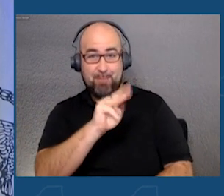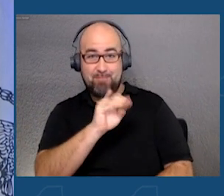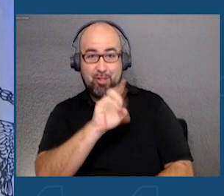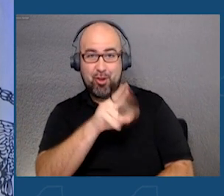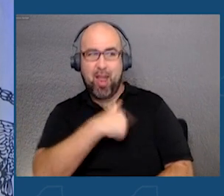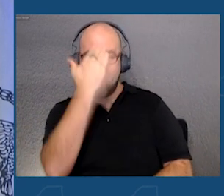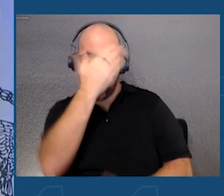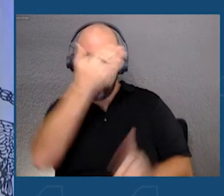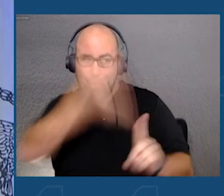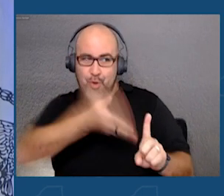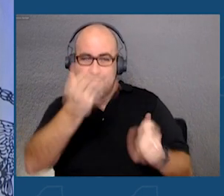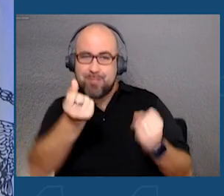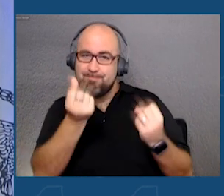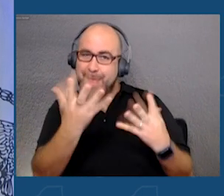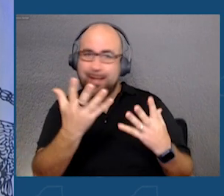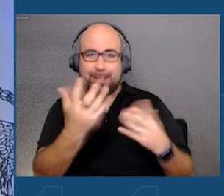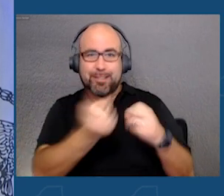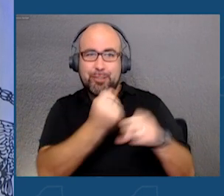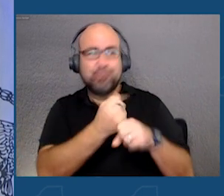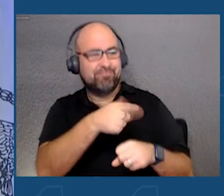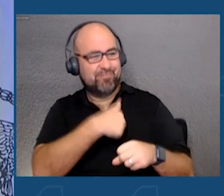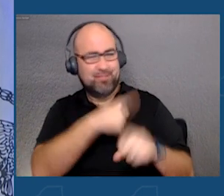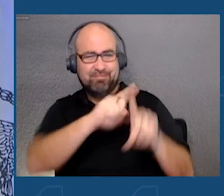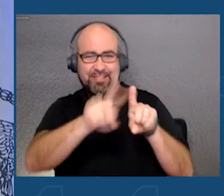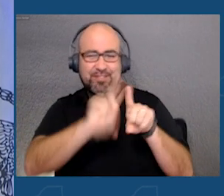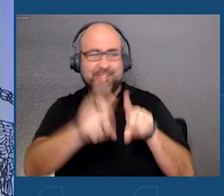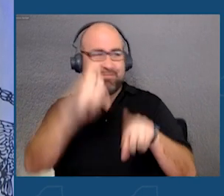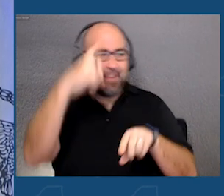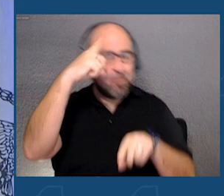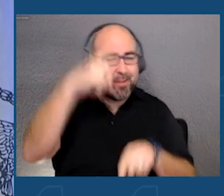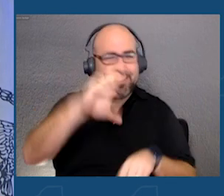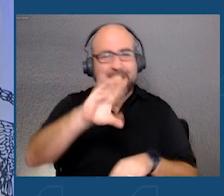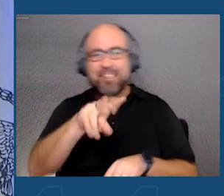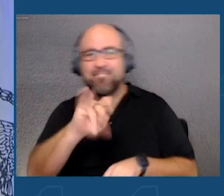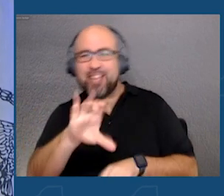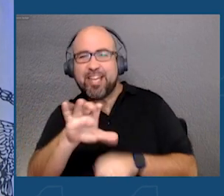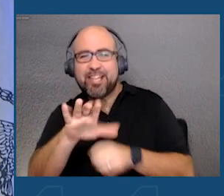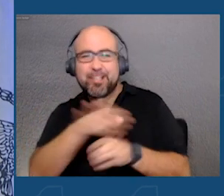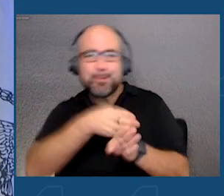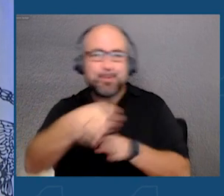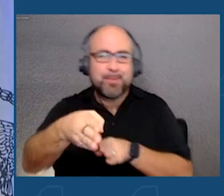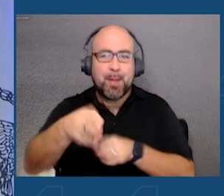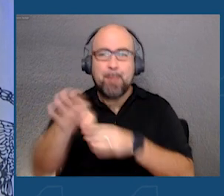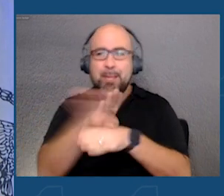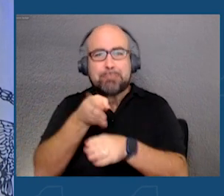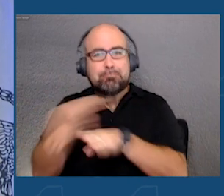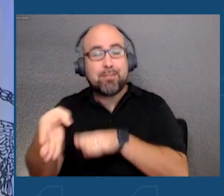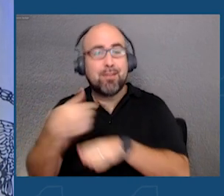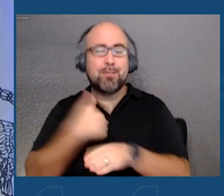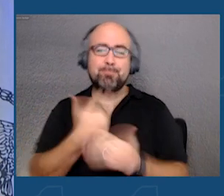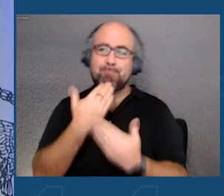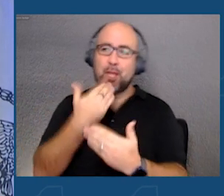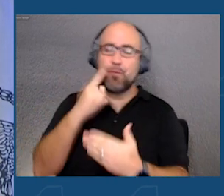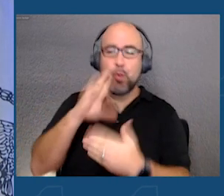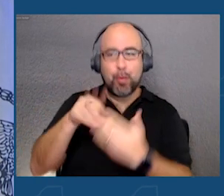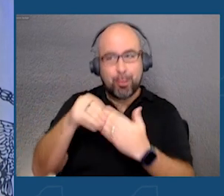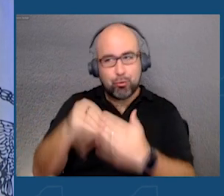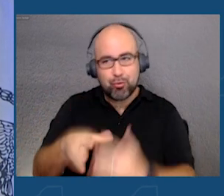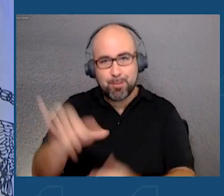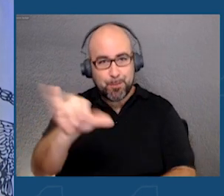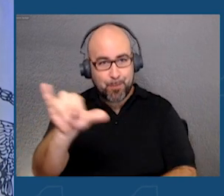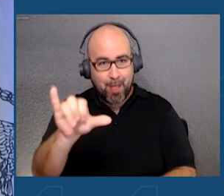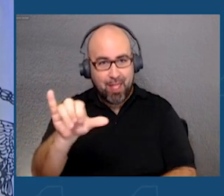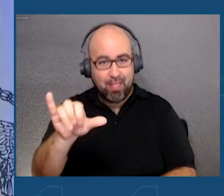incarnations in government and in civic work, business work. I want to thank her for her leadership in this well, and of course, my